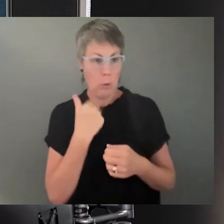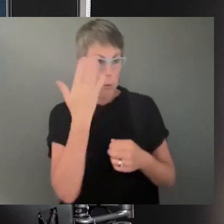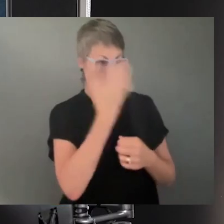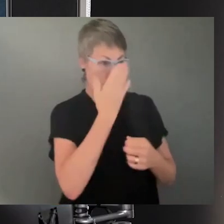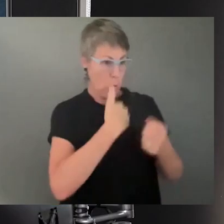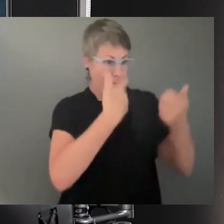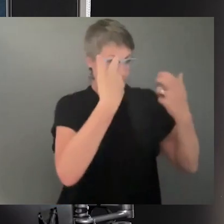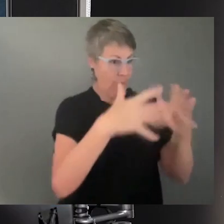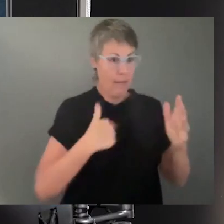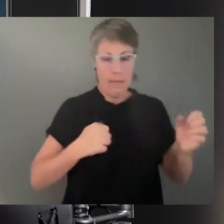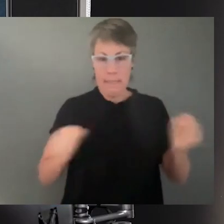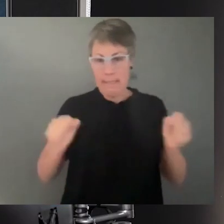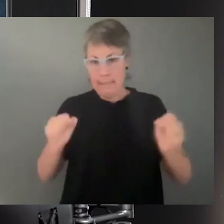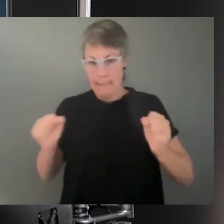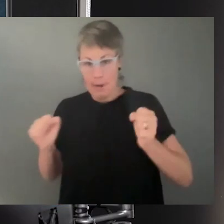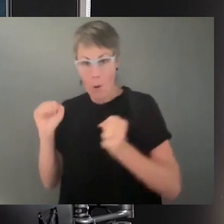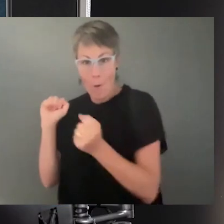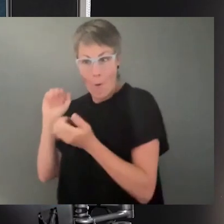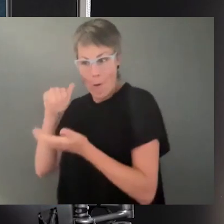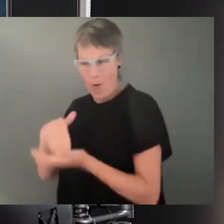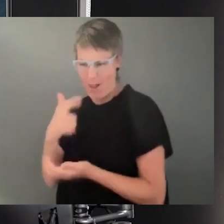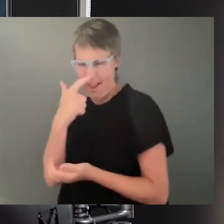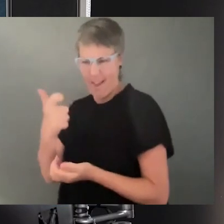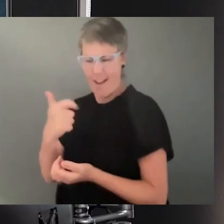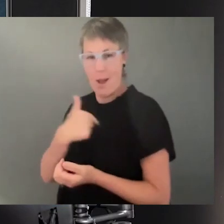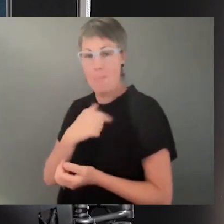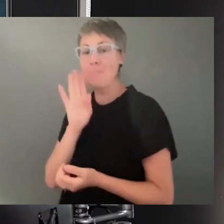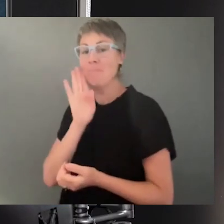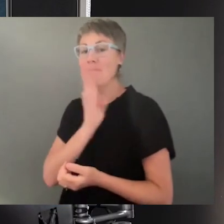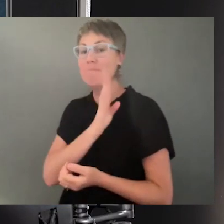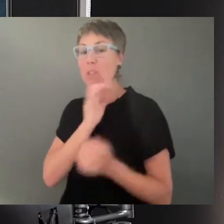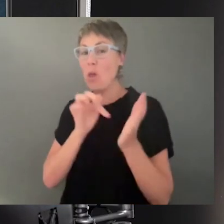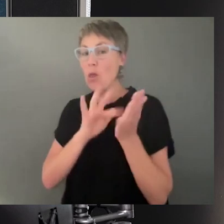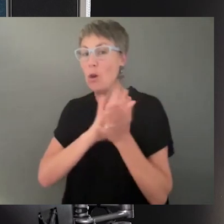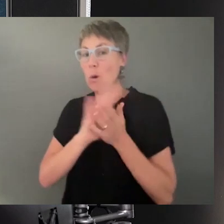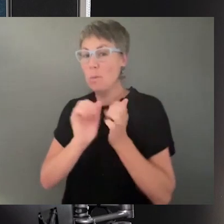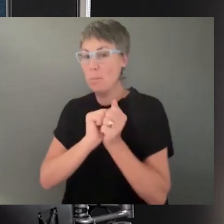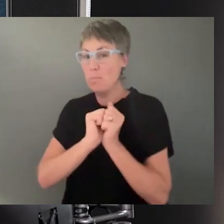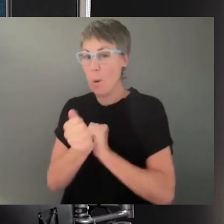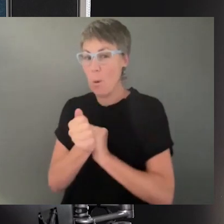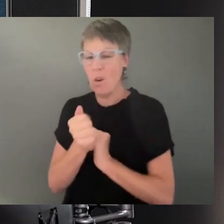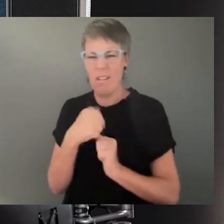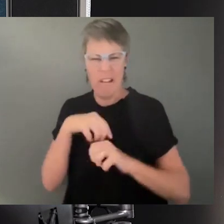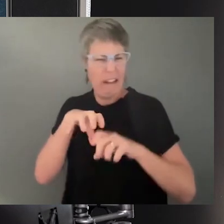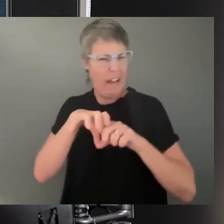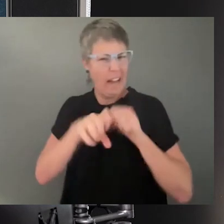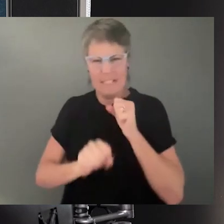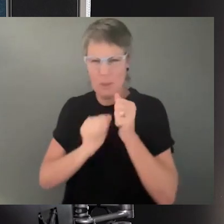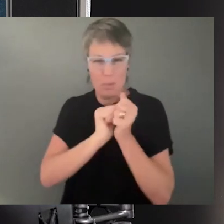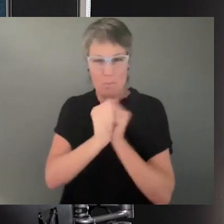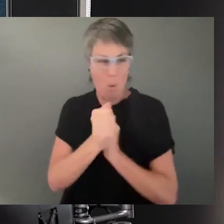would leave school, and I was really excited because I got to miss out on Thursday afternoon sport, which I